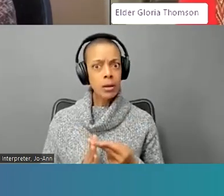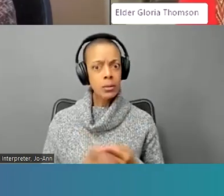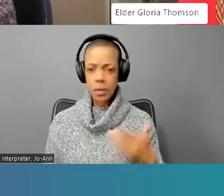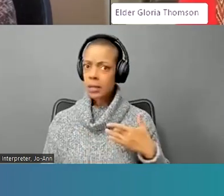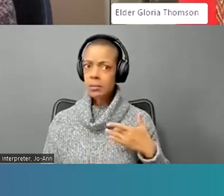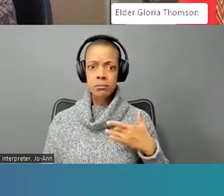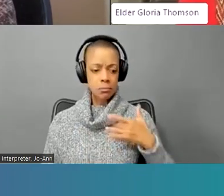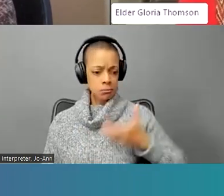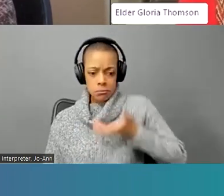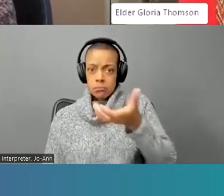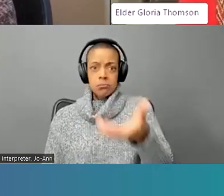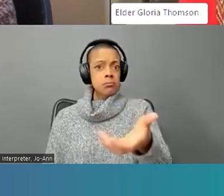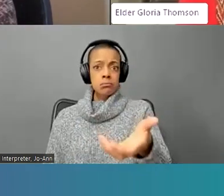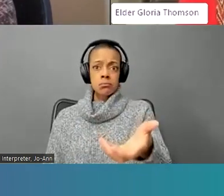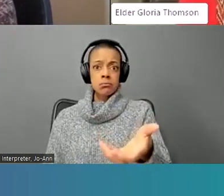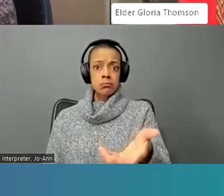and